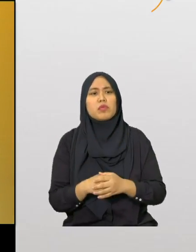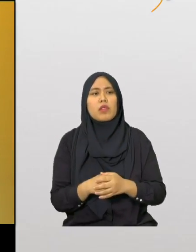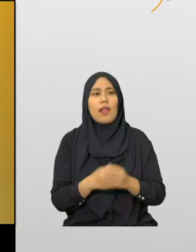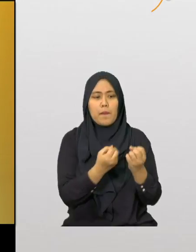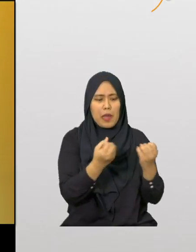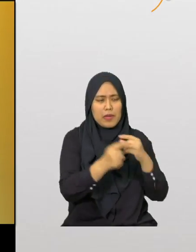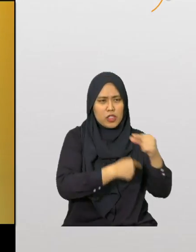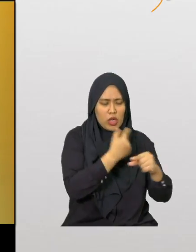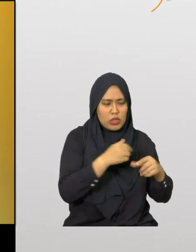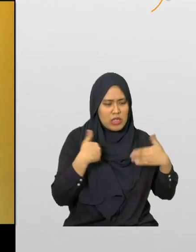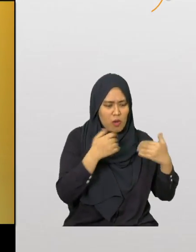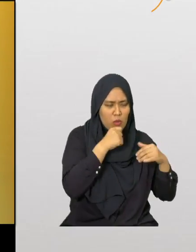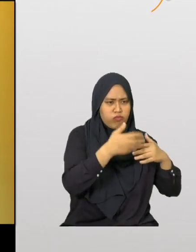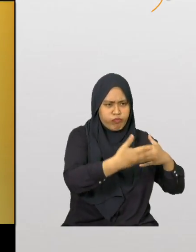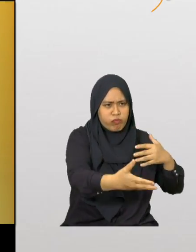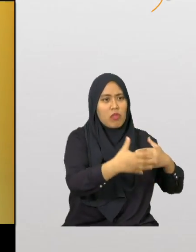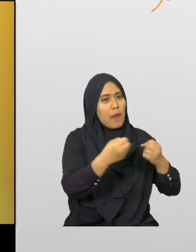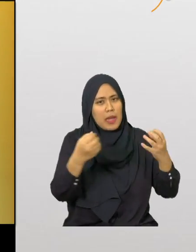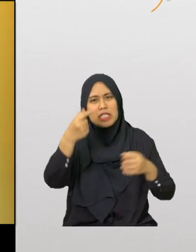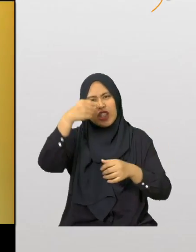and many general elections.